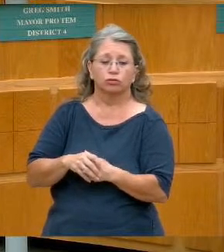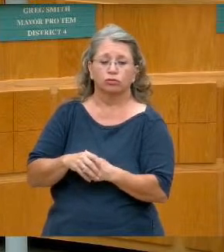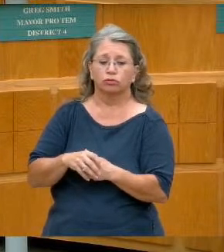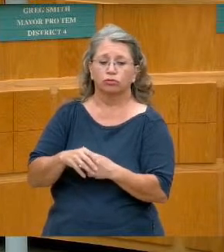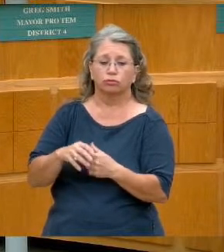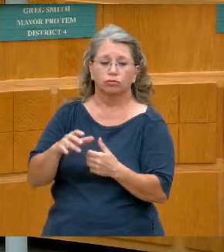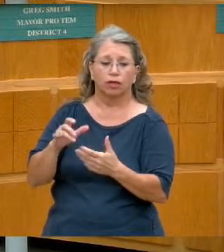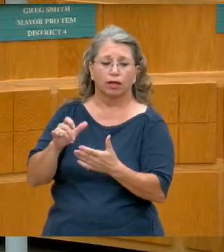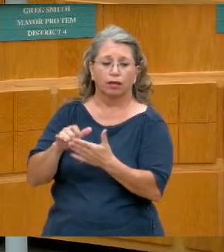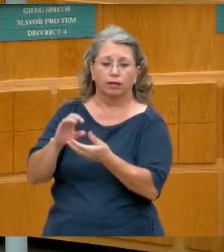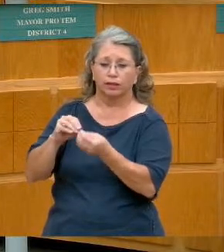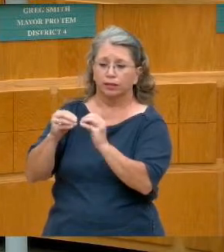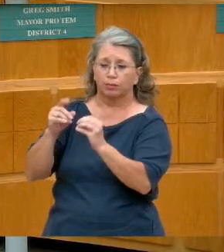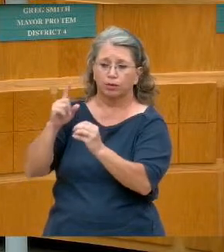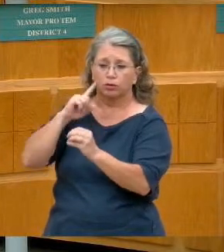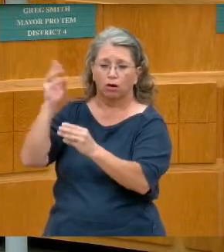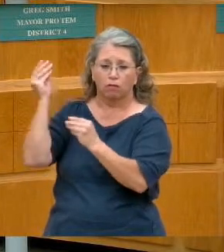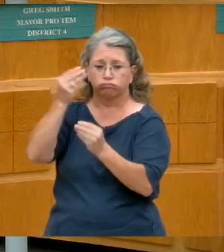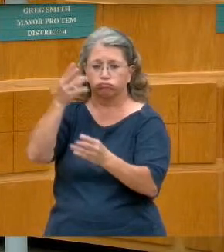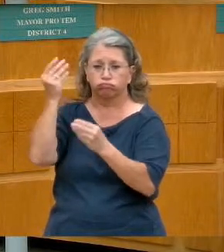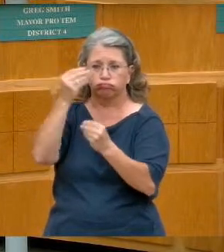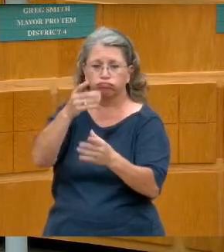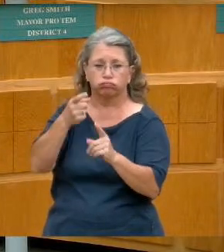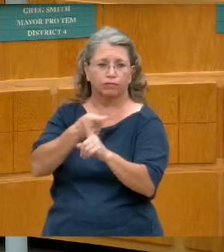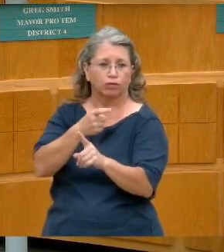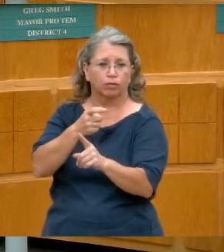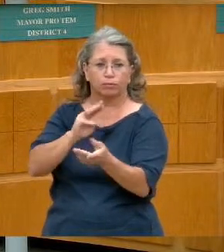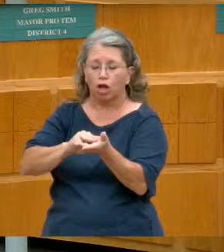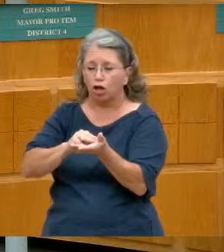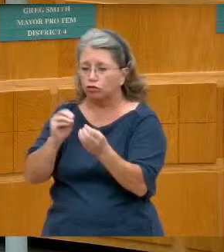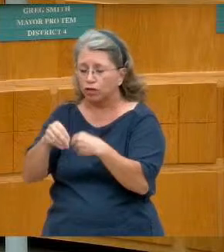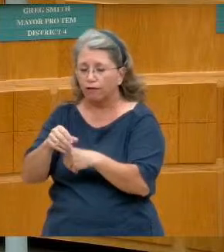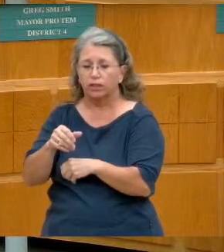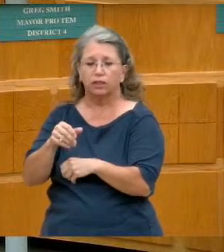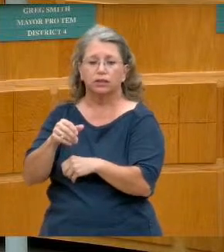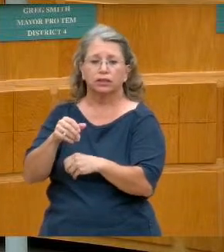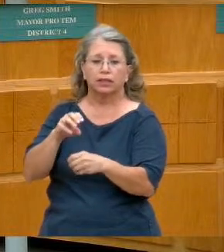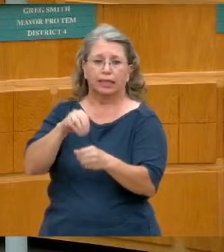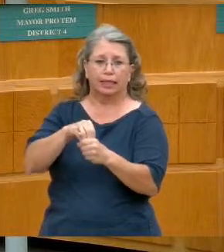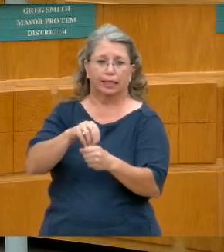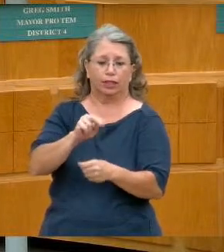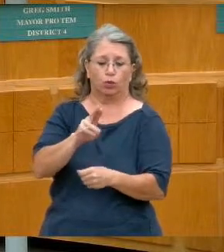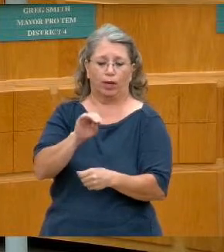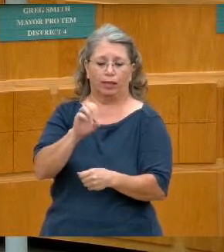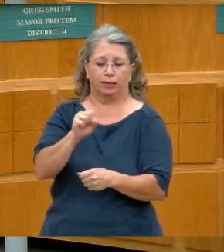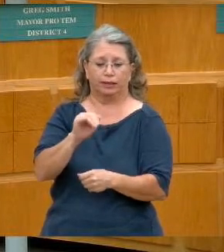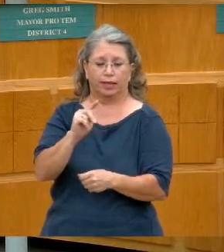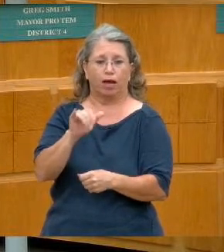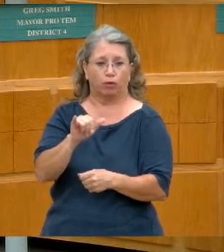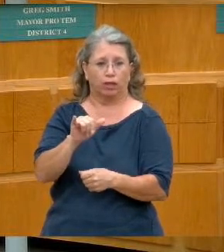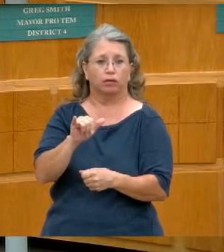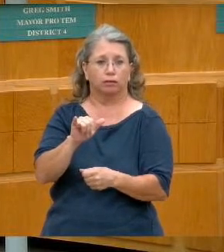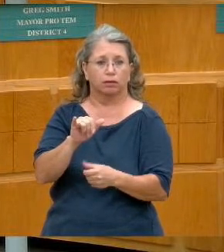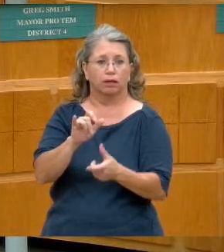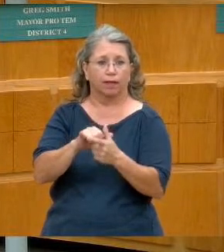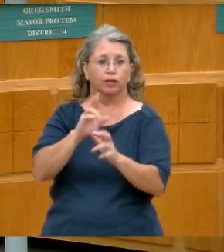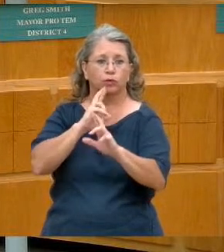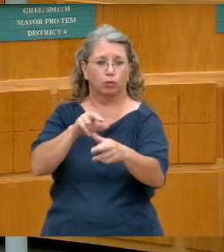coming from private doctors' offices, so they come from all over. As long as they're within Nueces County jurisdiction, they come into the health